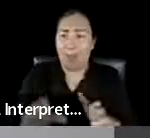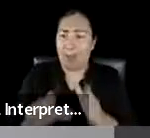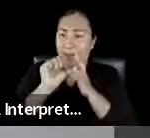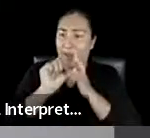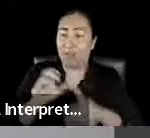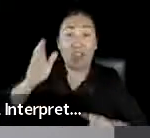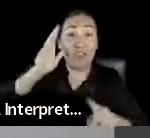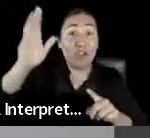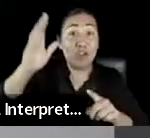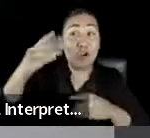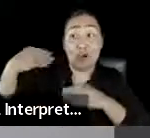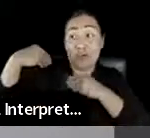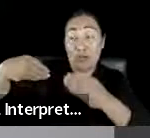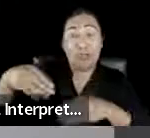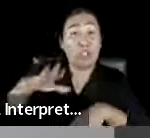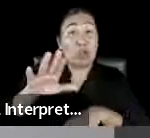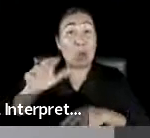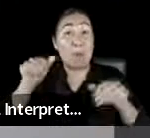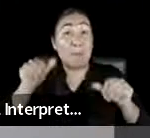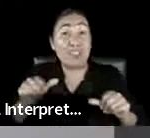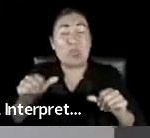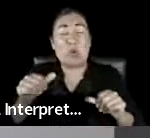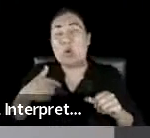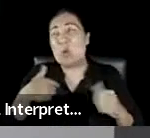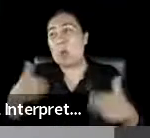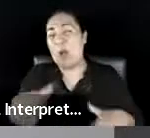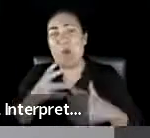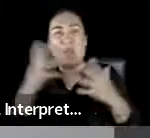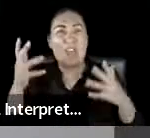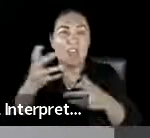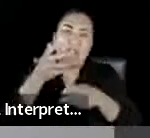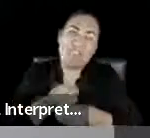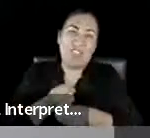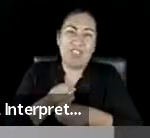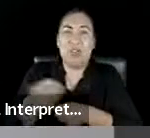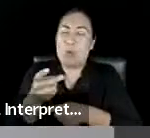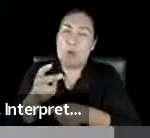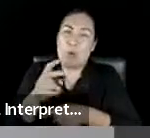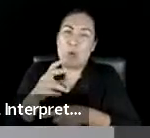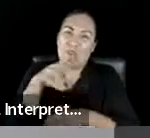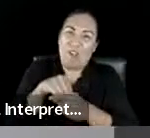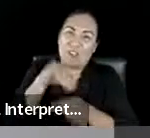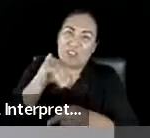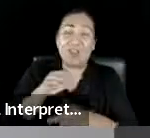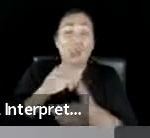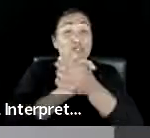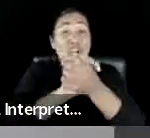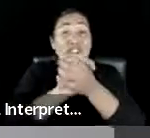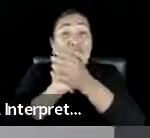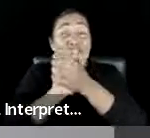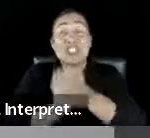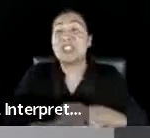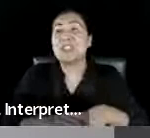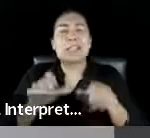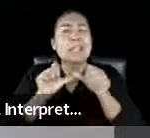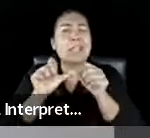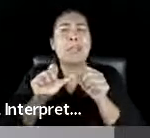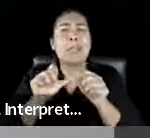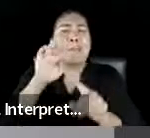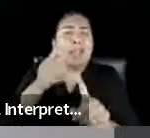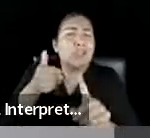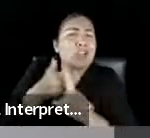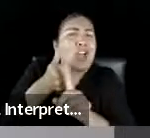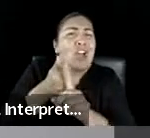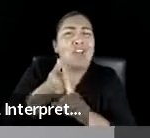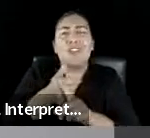generations and the potential that you all have, I have a ton of faith, and you are a big part of that. So congratulations. Just keep being you and keep being wonderful.